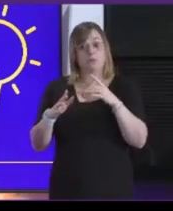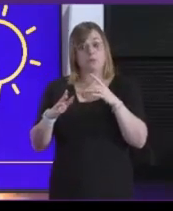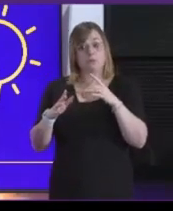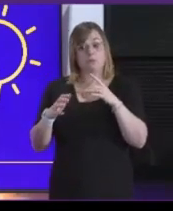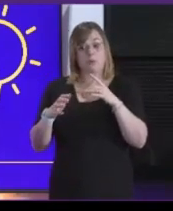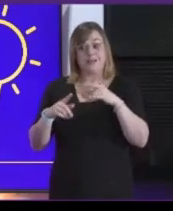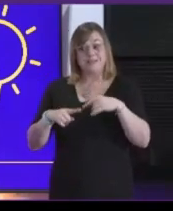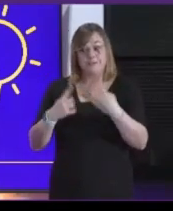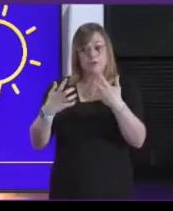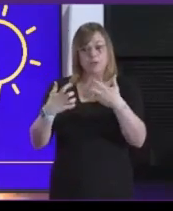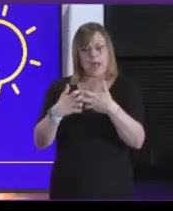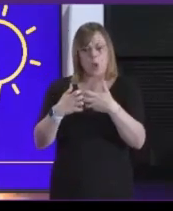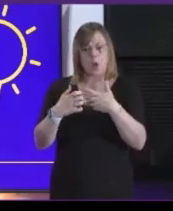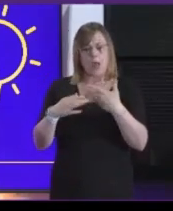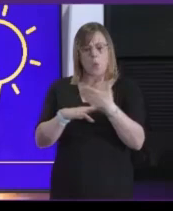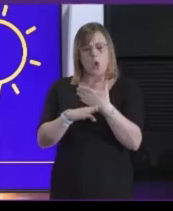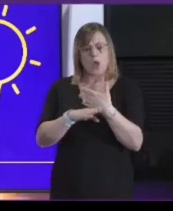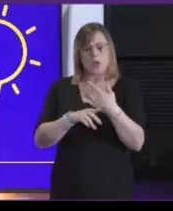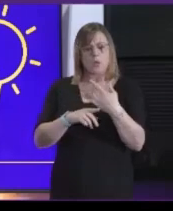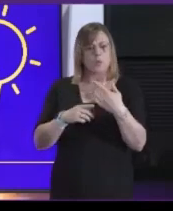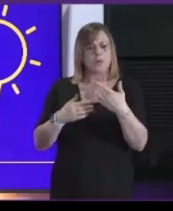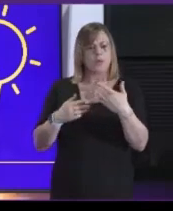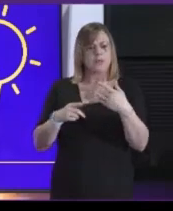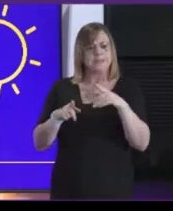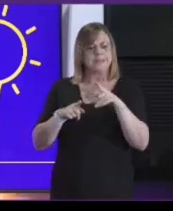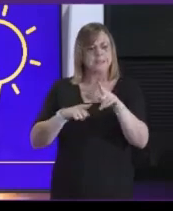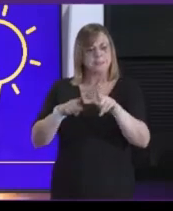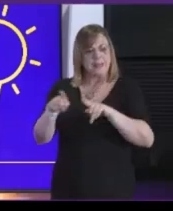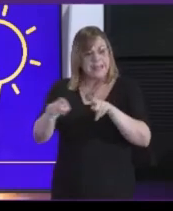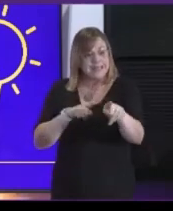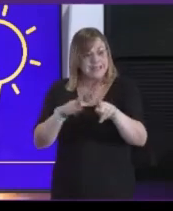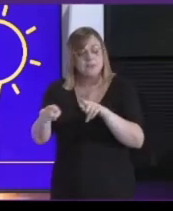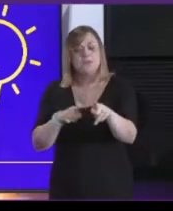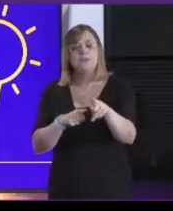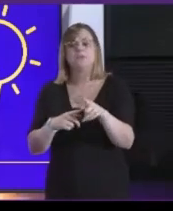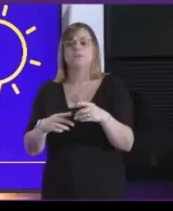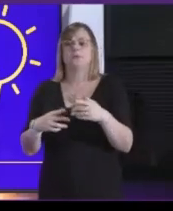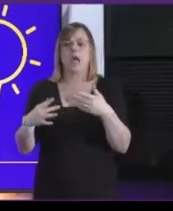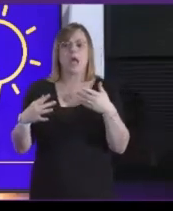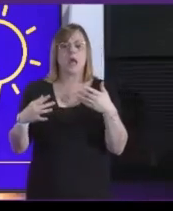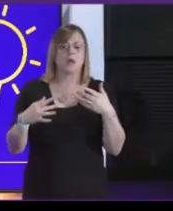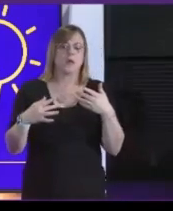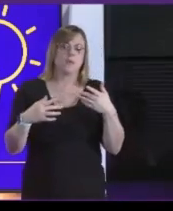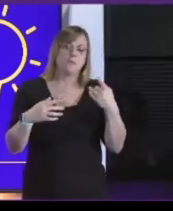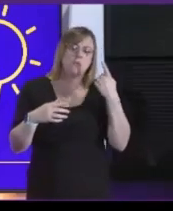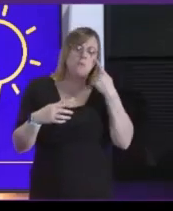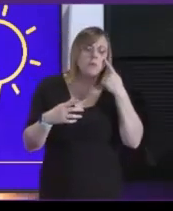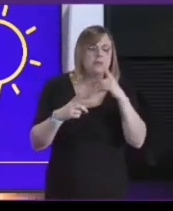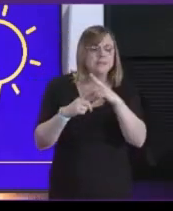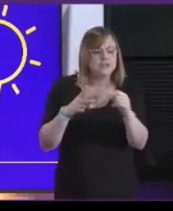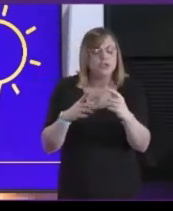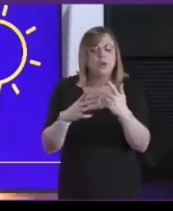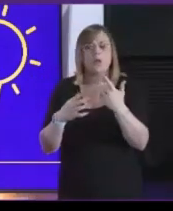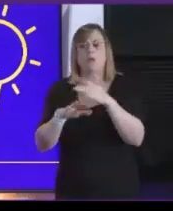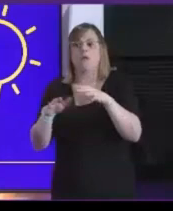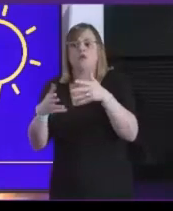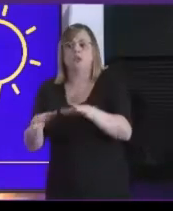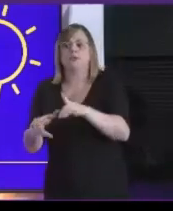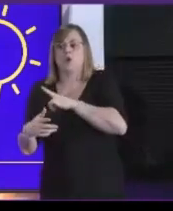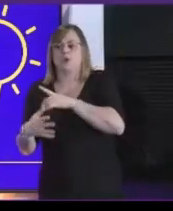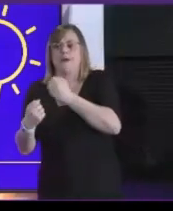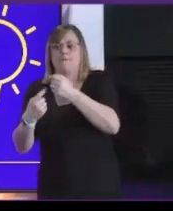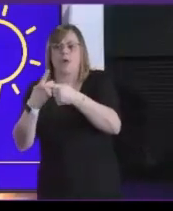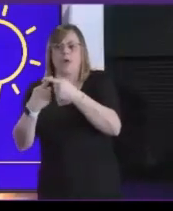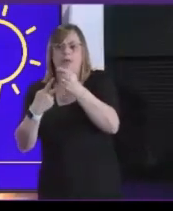two are working in speeds? I'm thinking of the EAA being principally looking at accessibility and principally looking at digital. It's not only, because it has other elements to